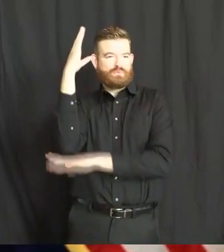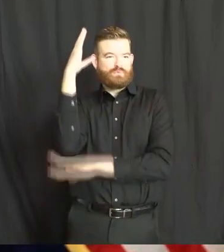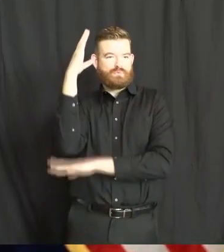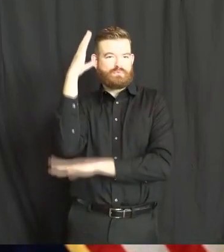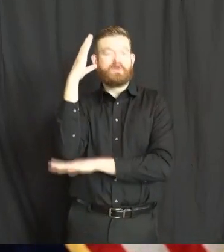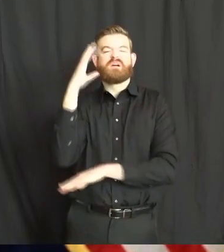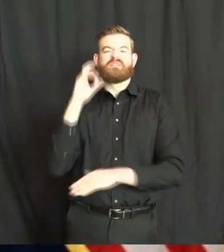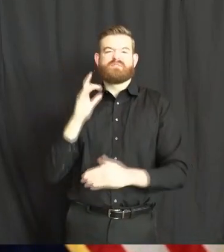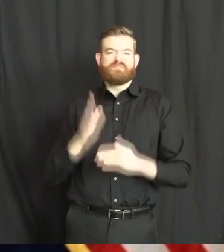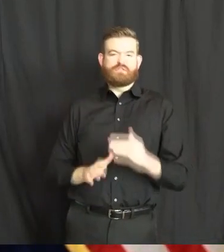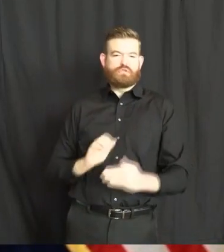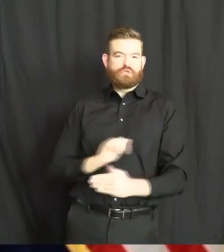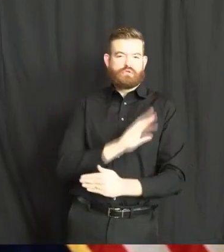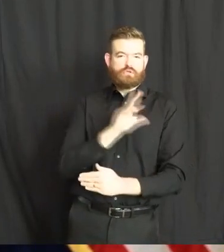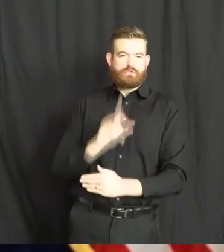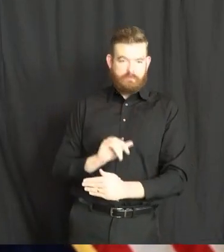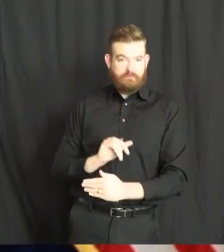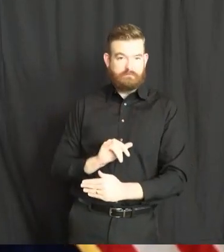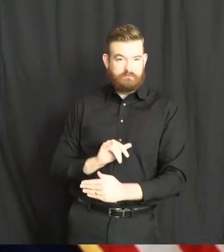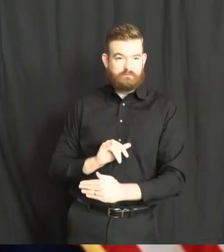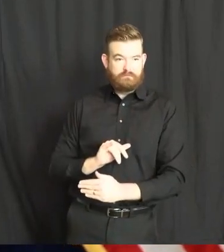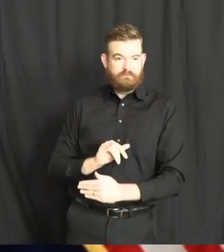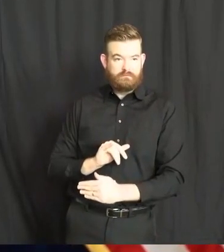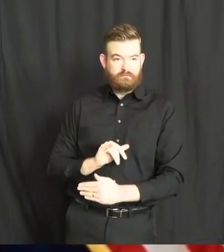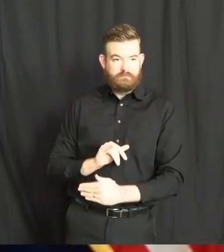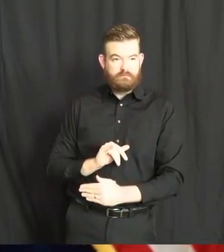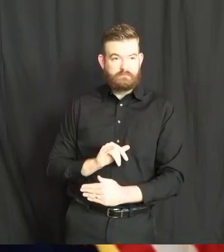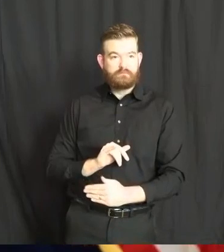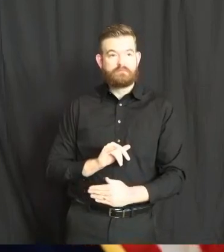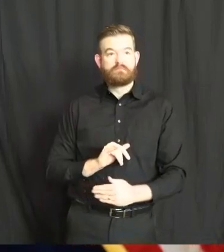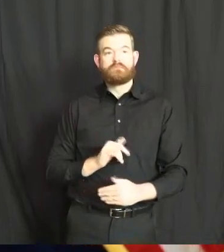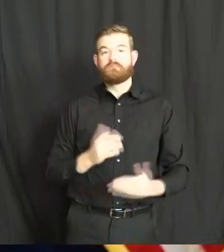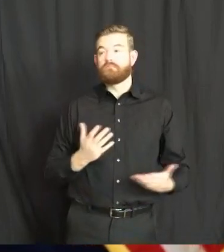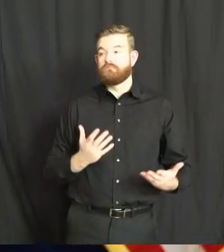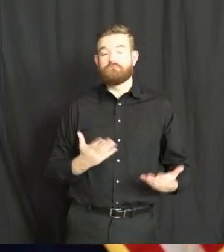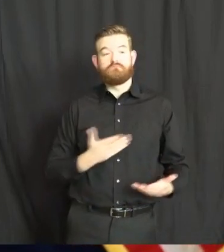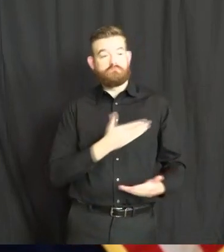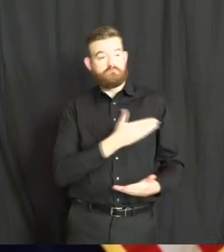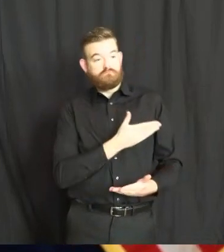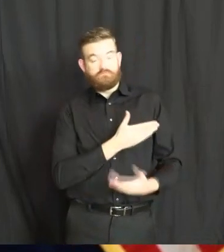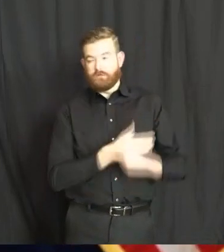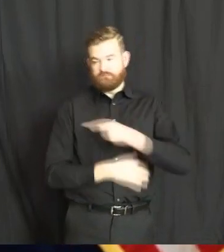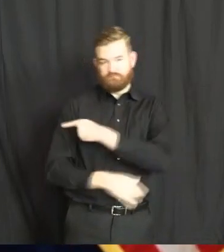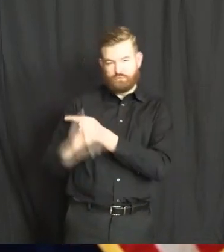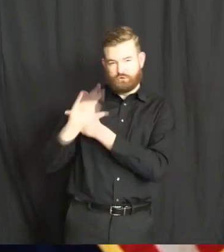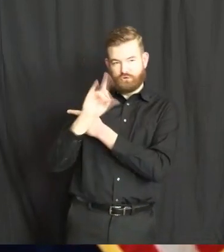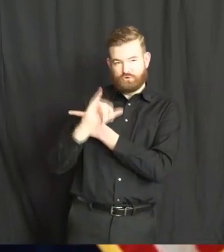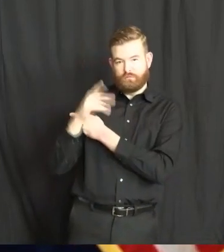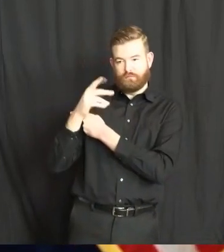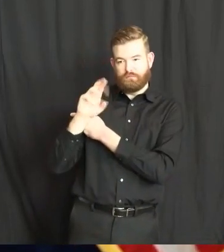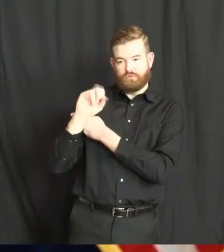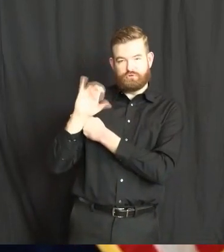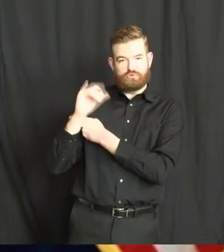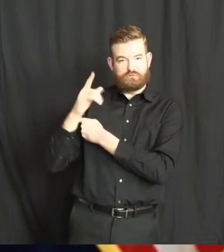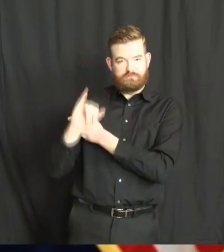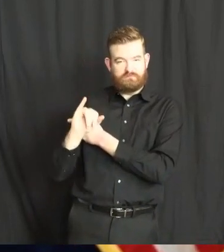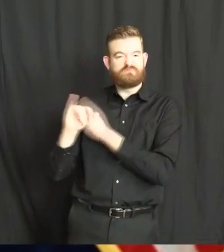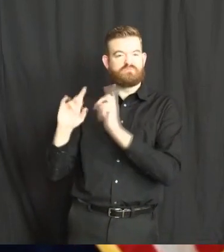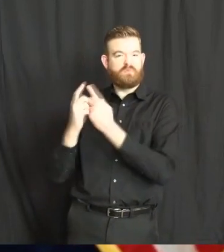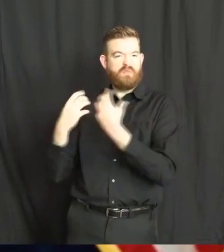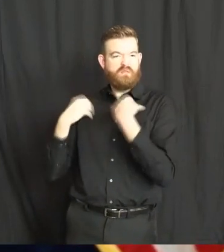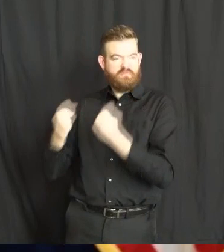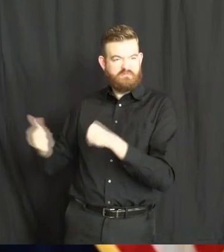the Commissioner of the Department of Health, Judy Persicelli. To her right, another guy who's becoming familiar to many of you out there, Communicable